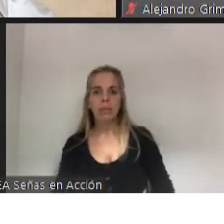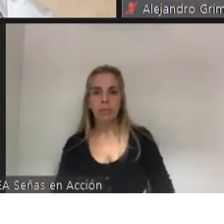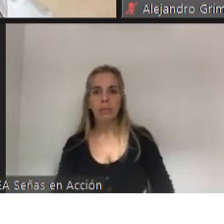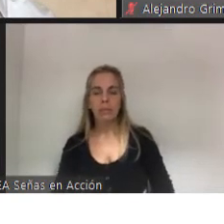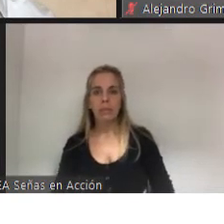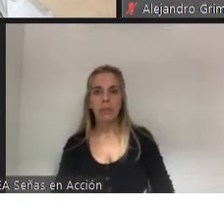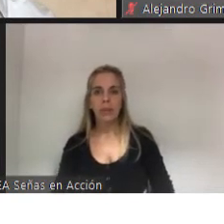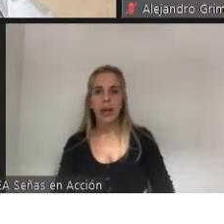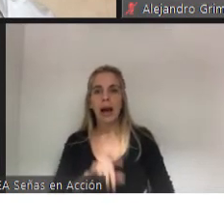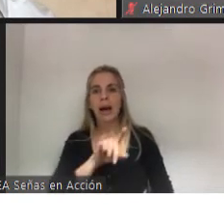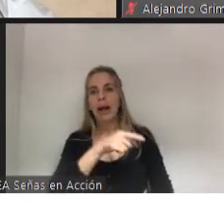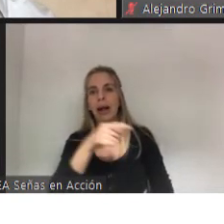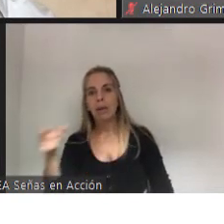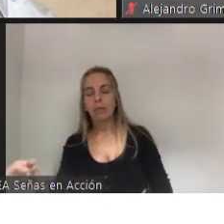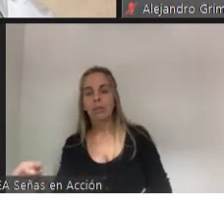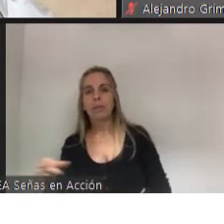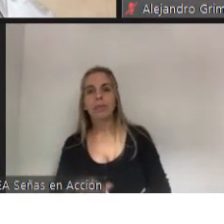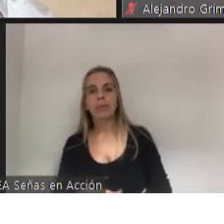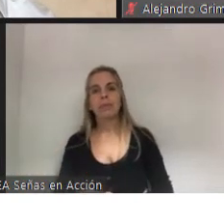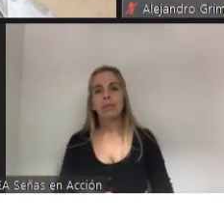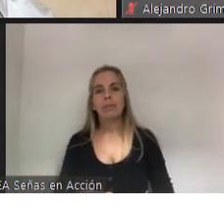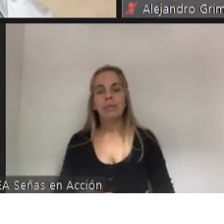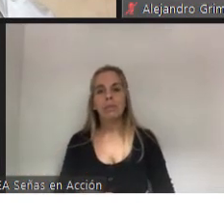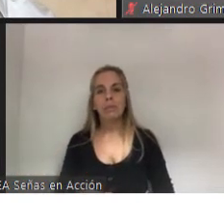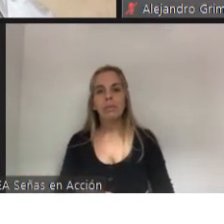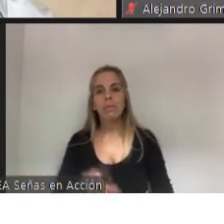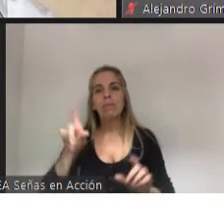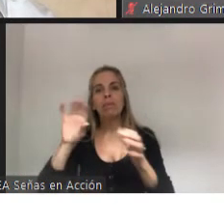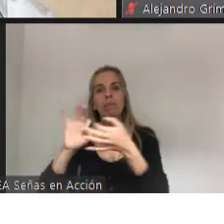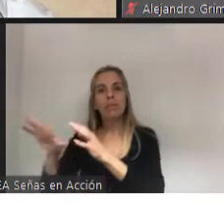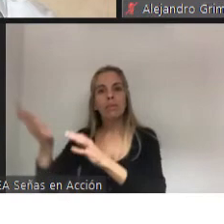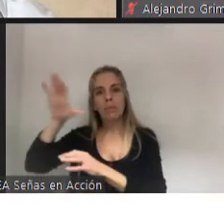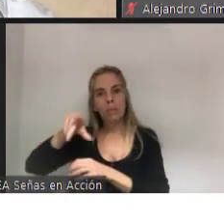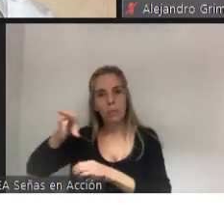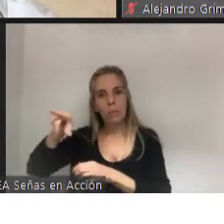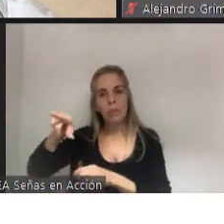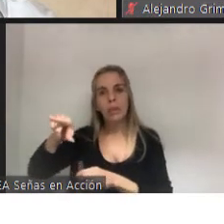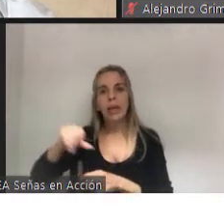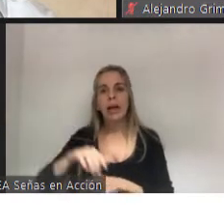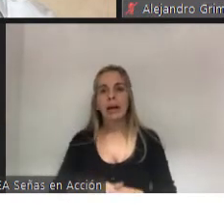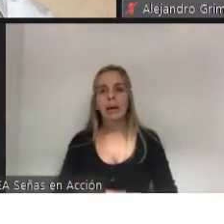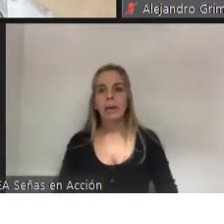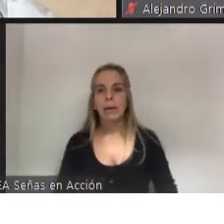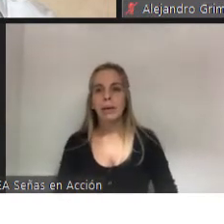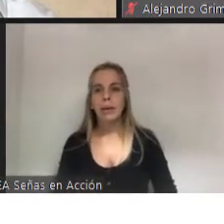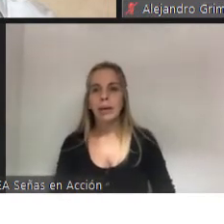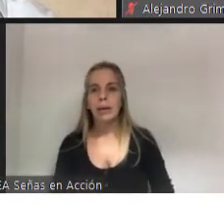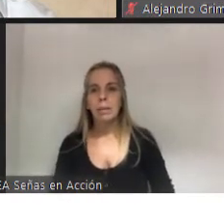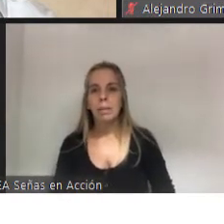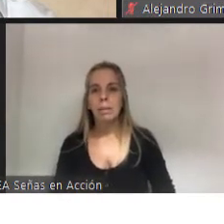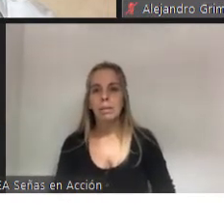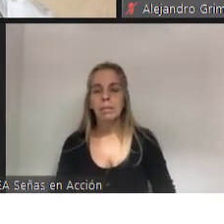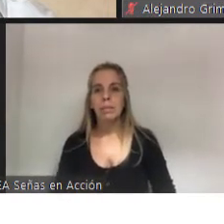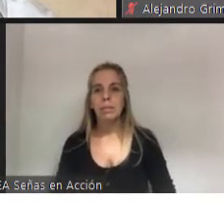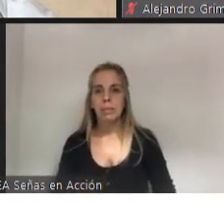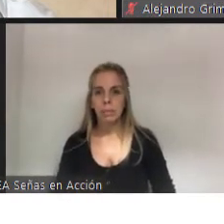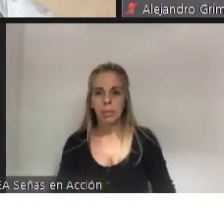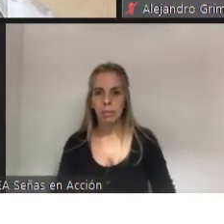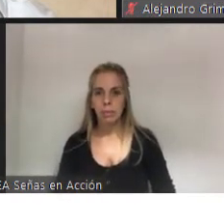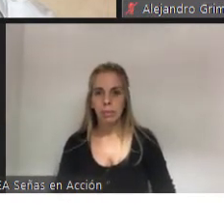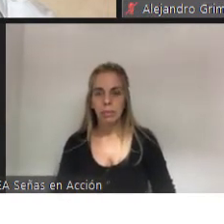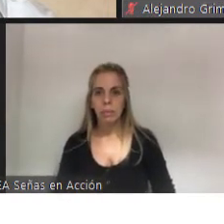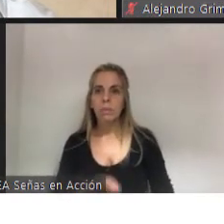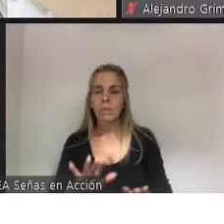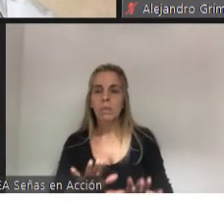We are there, and let's go to the other side of the ocean to give the floor to